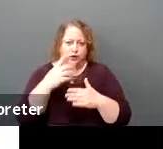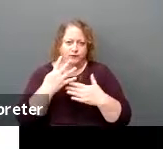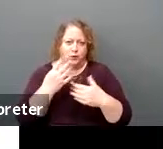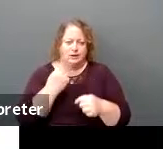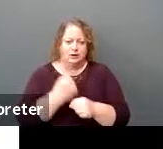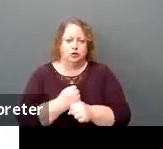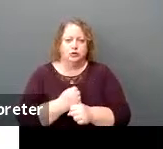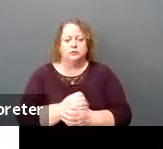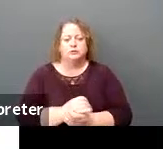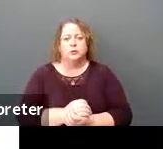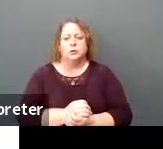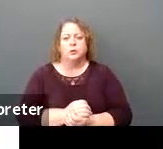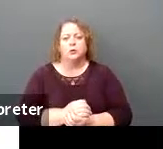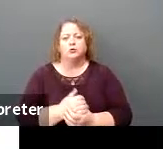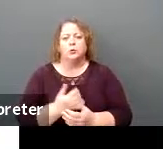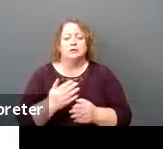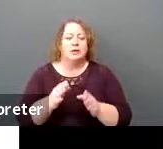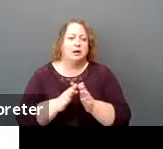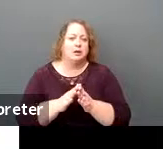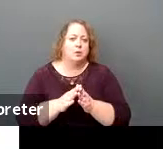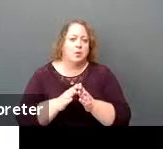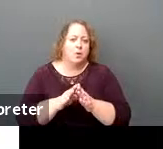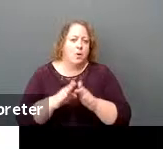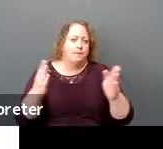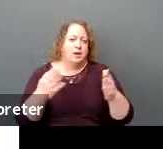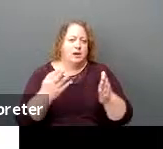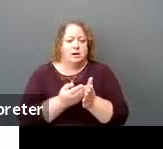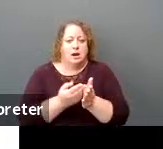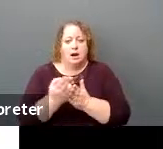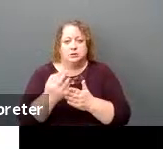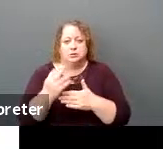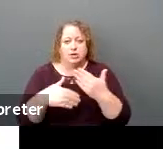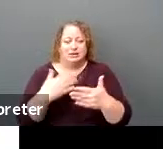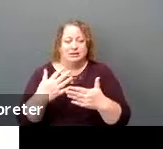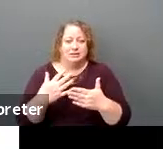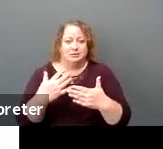4 years. So basically, it's an open and honest process to